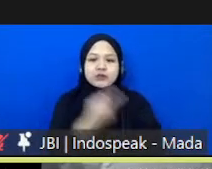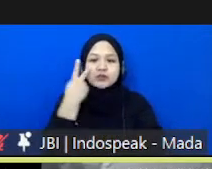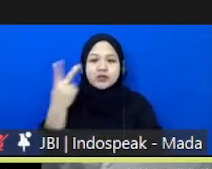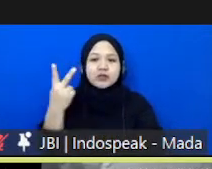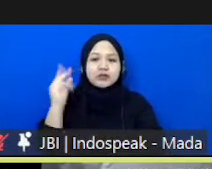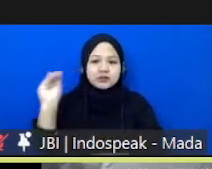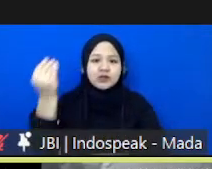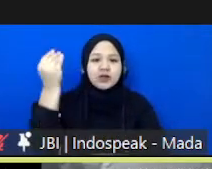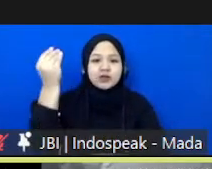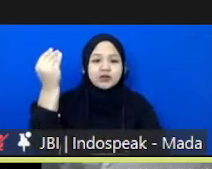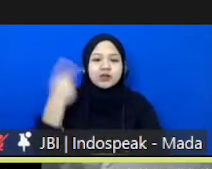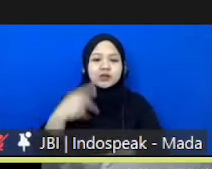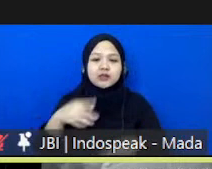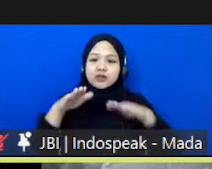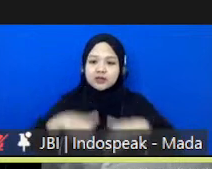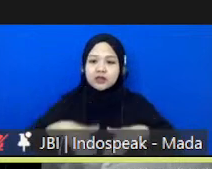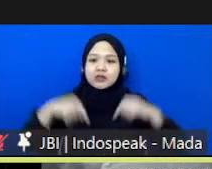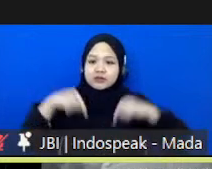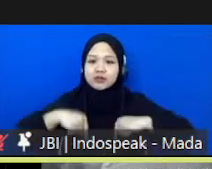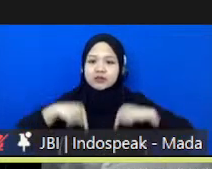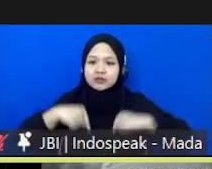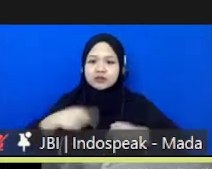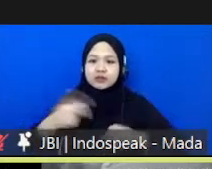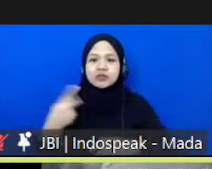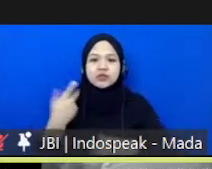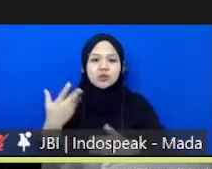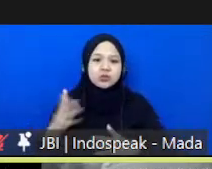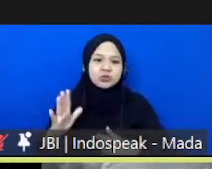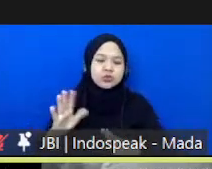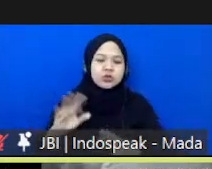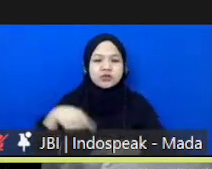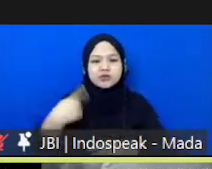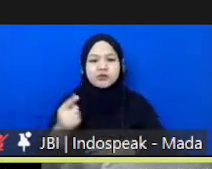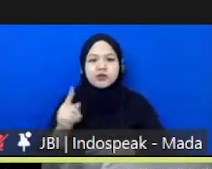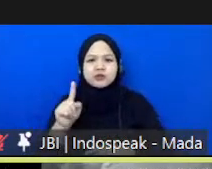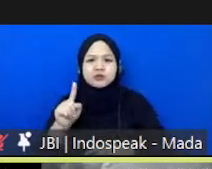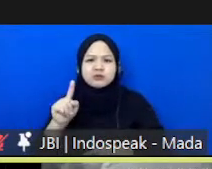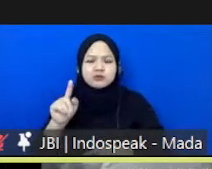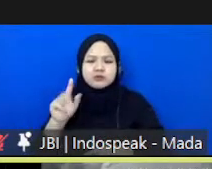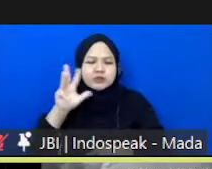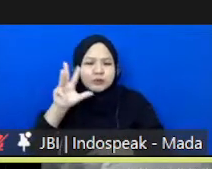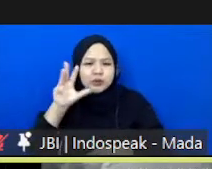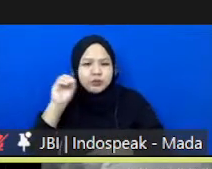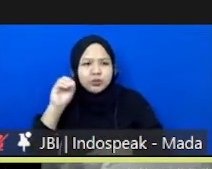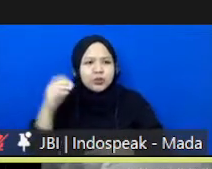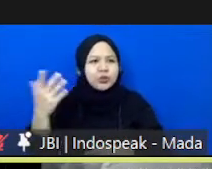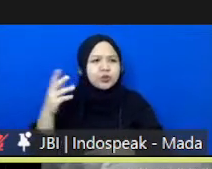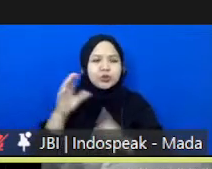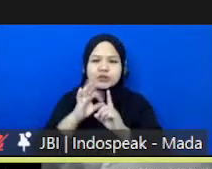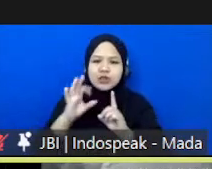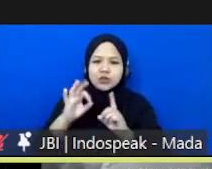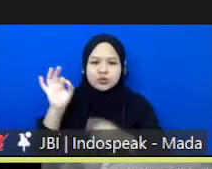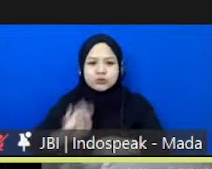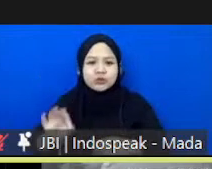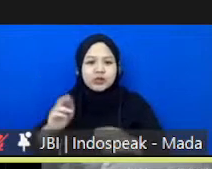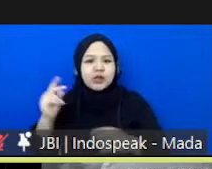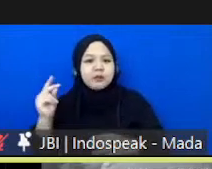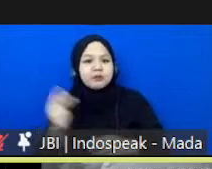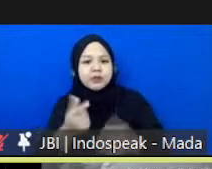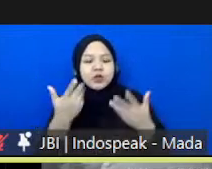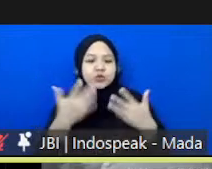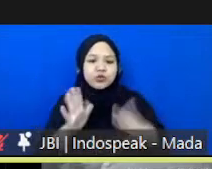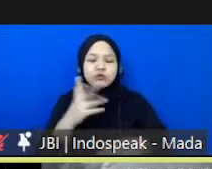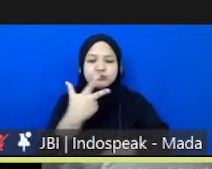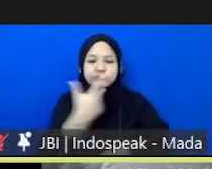where I live currently, we have achieved 90% or even 100%, depending on the data that you use in terms